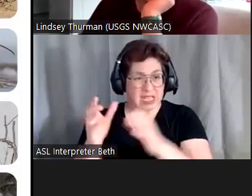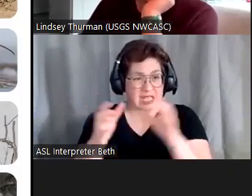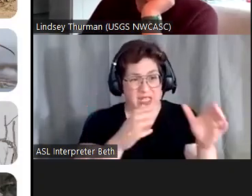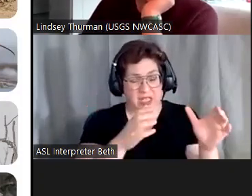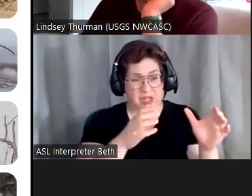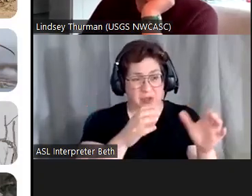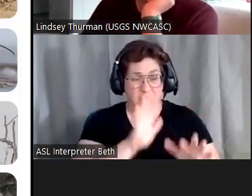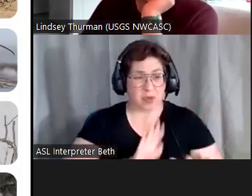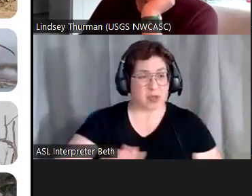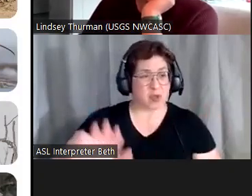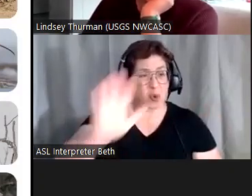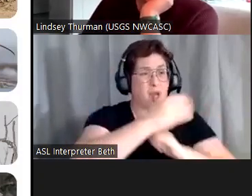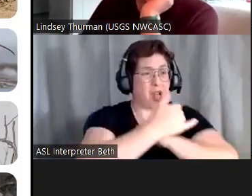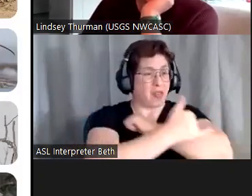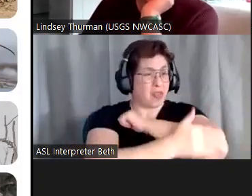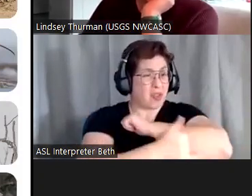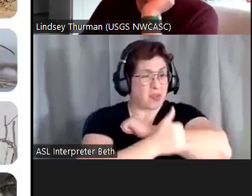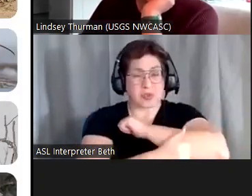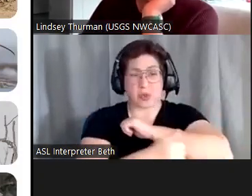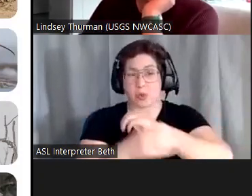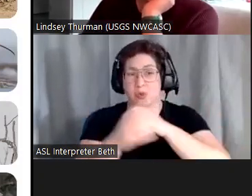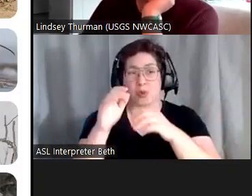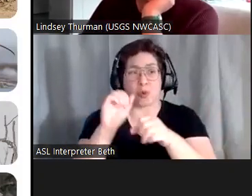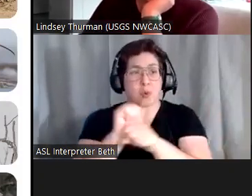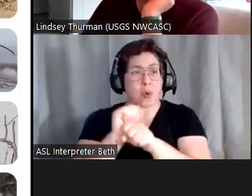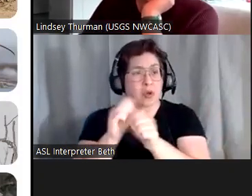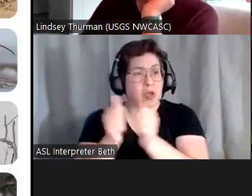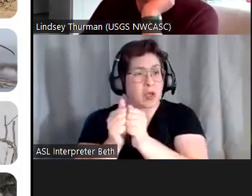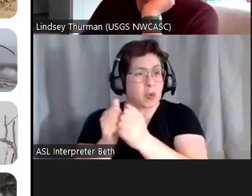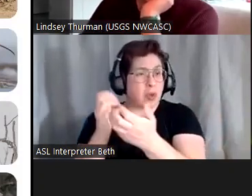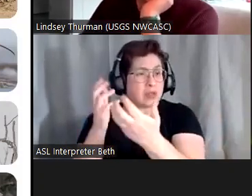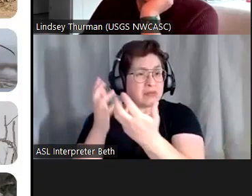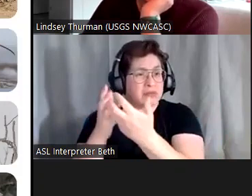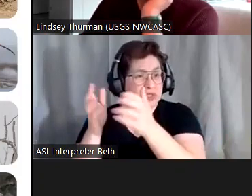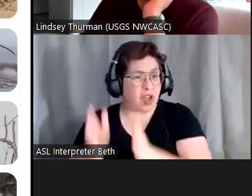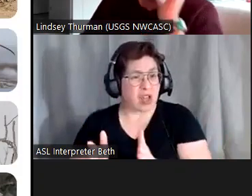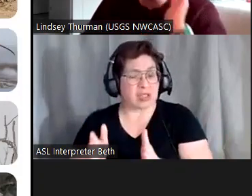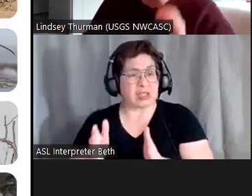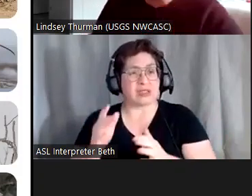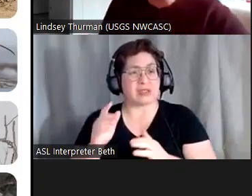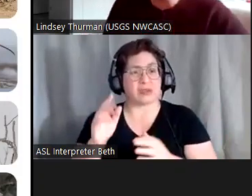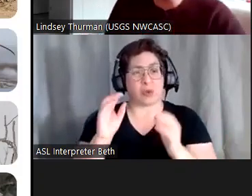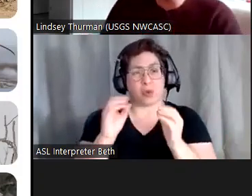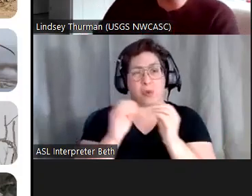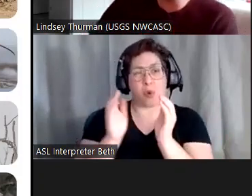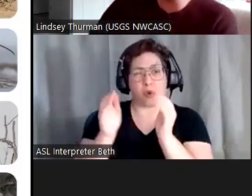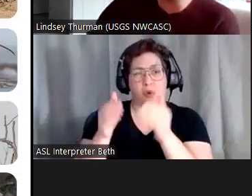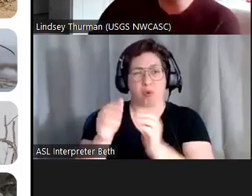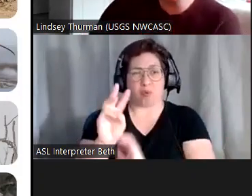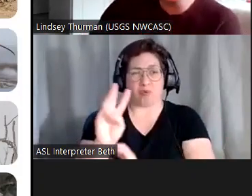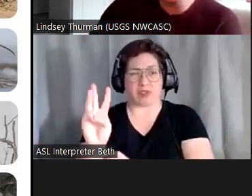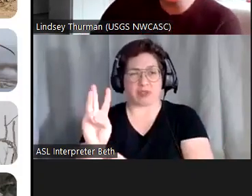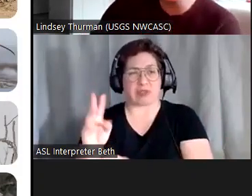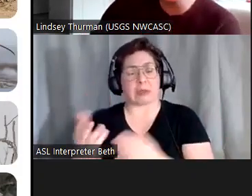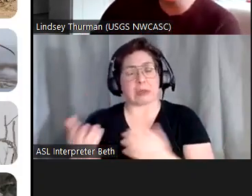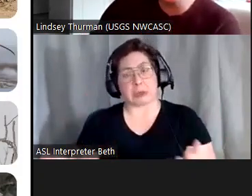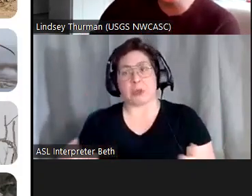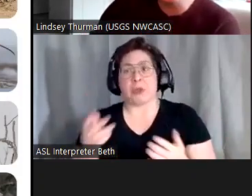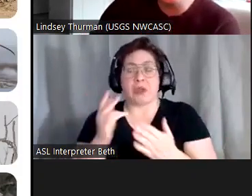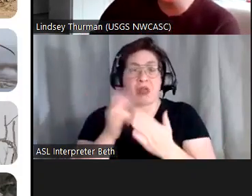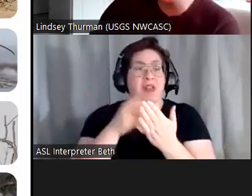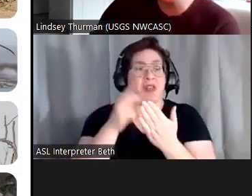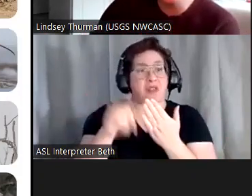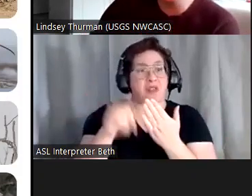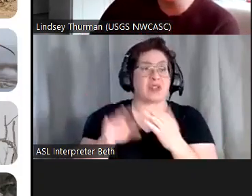the whole country, you know, working with colleagues, or is it more West Coast focused, Lindsey? Yeah, so this project is specific